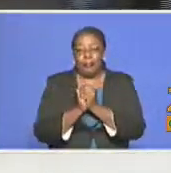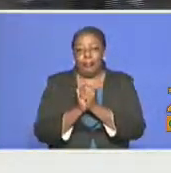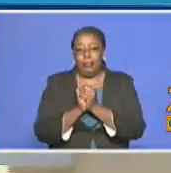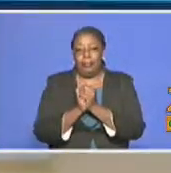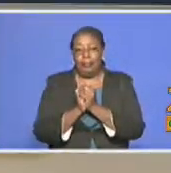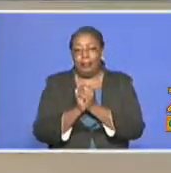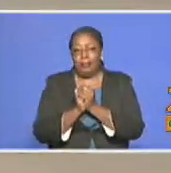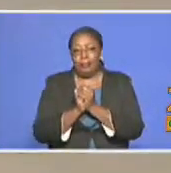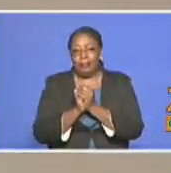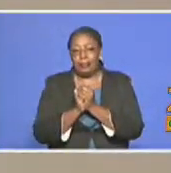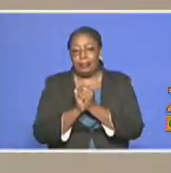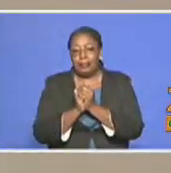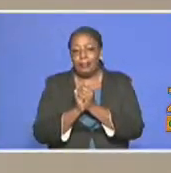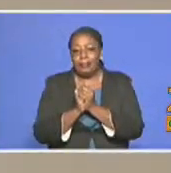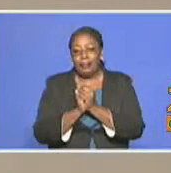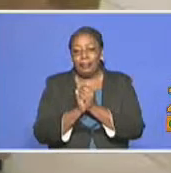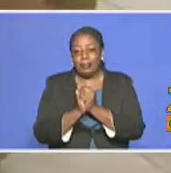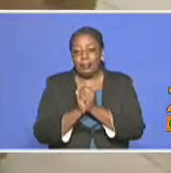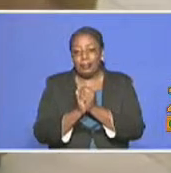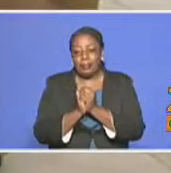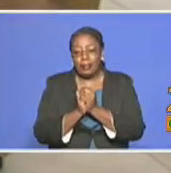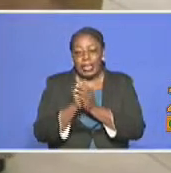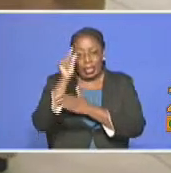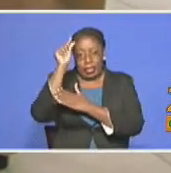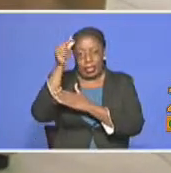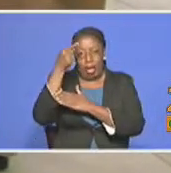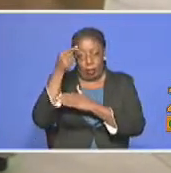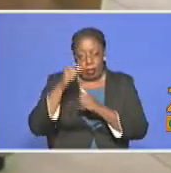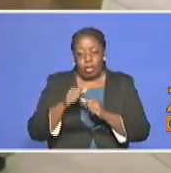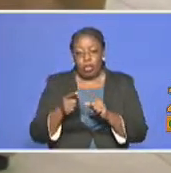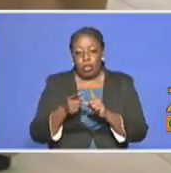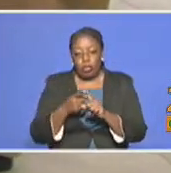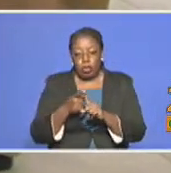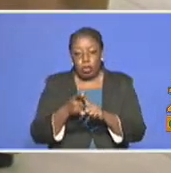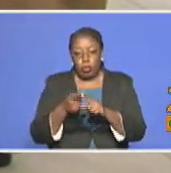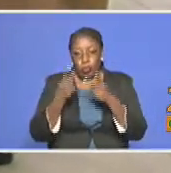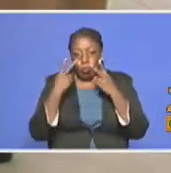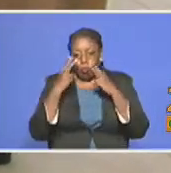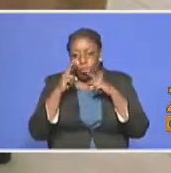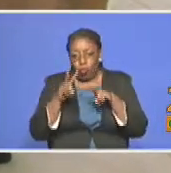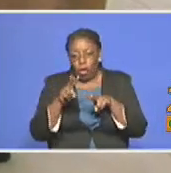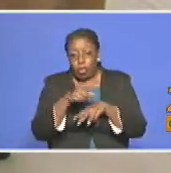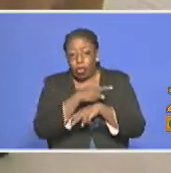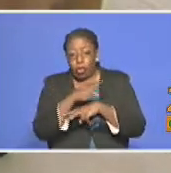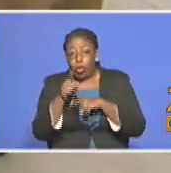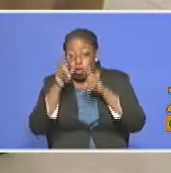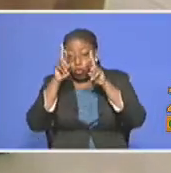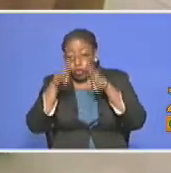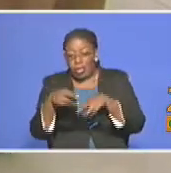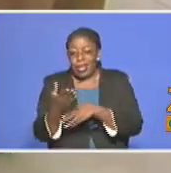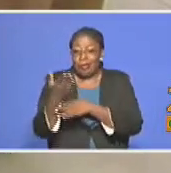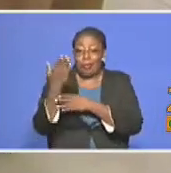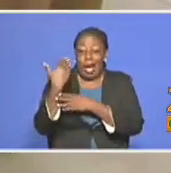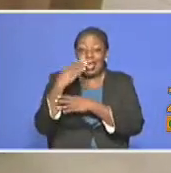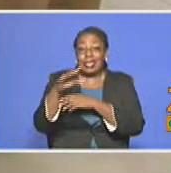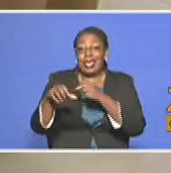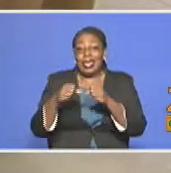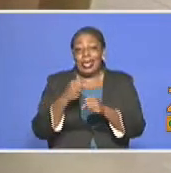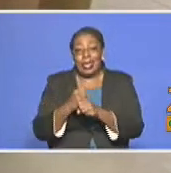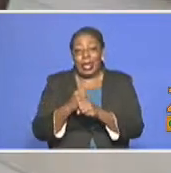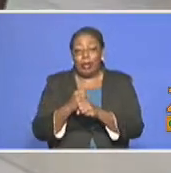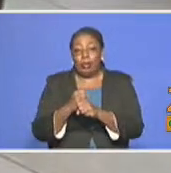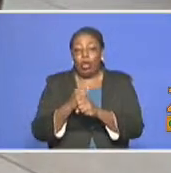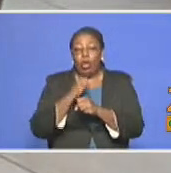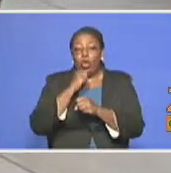News. Now, on the flip side, the government continues to closely monitor those residents who over the past year have failed